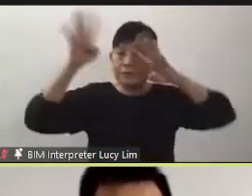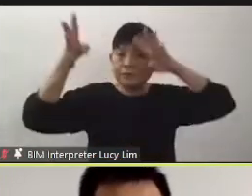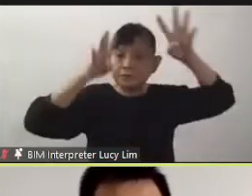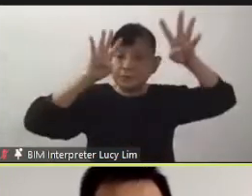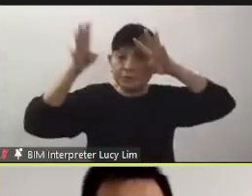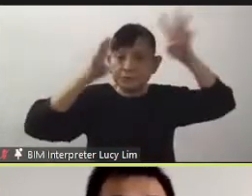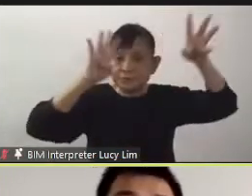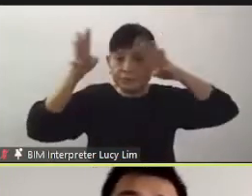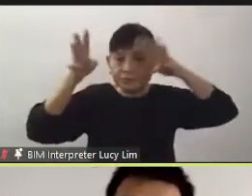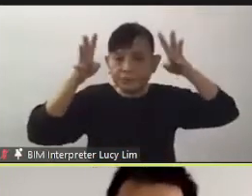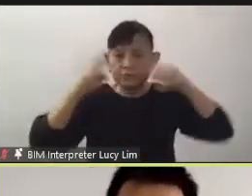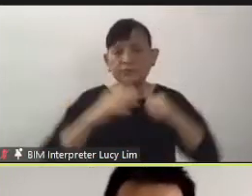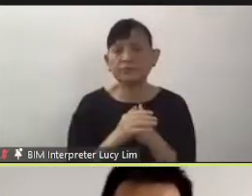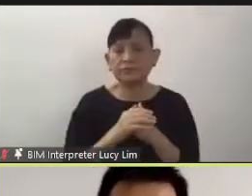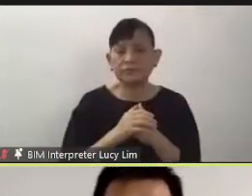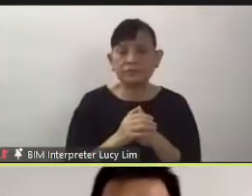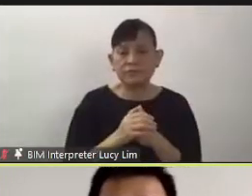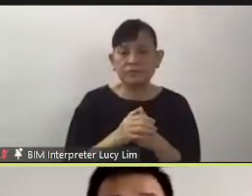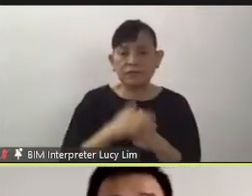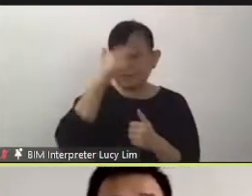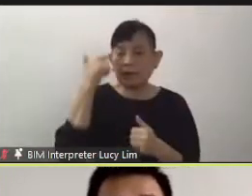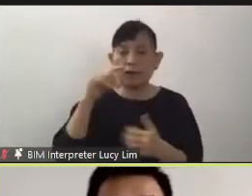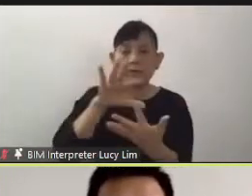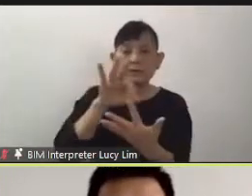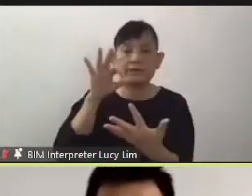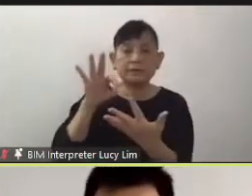delivery system based on